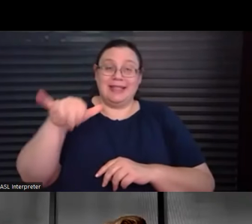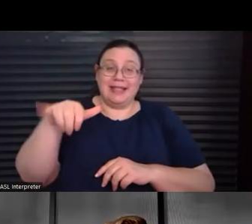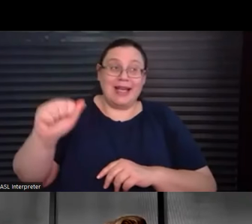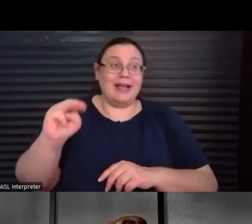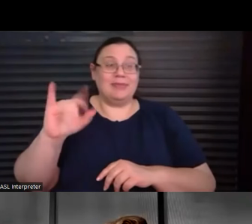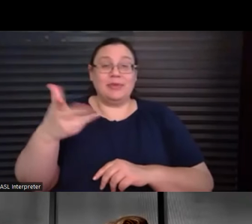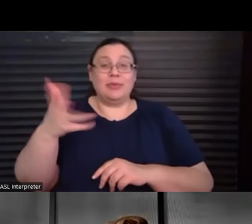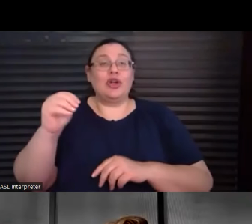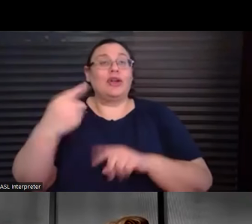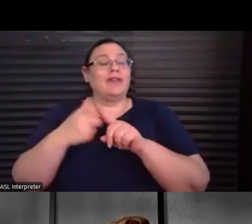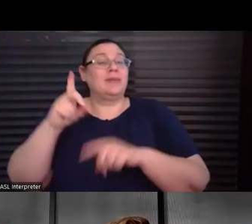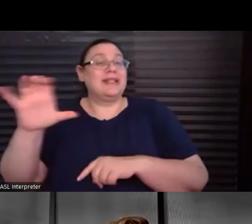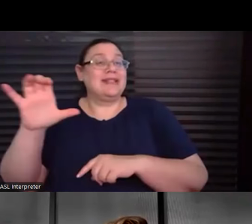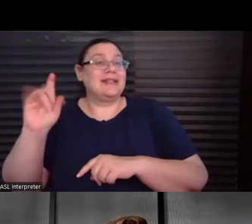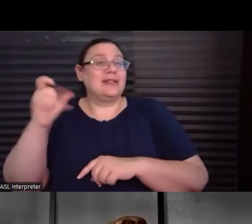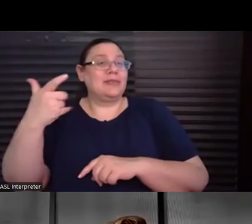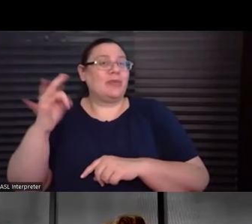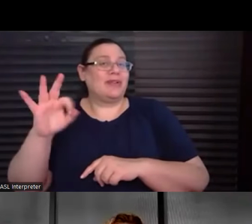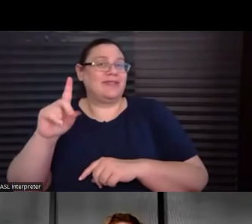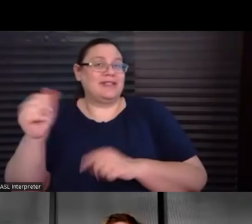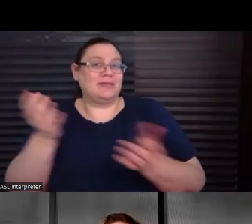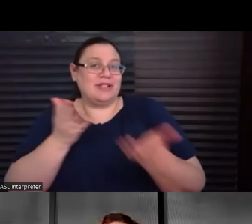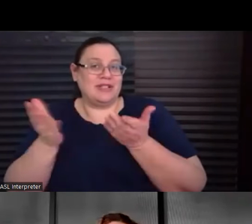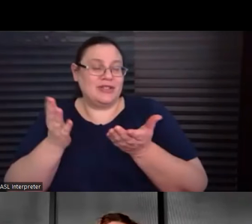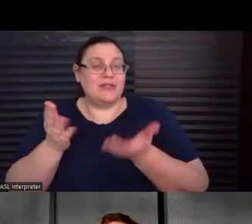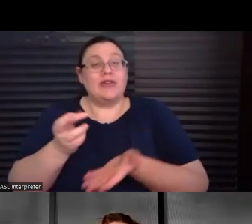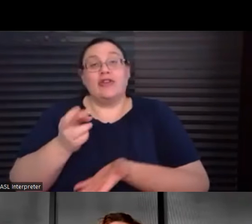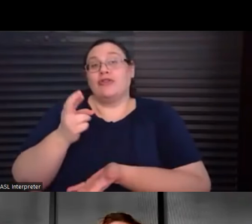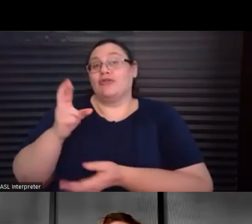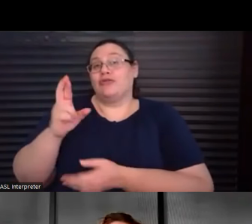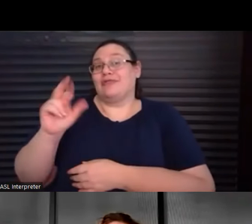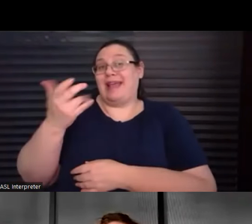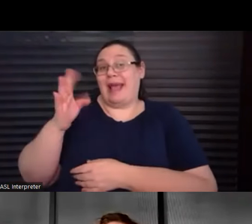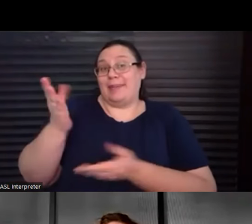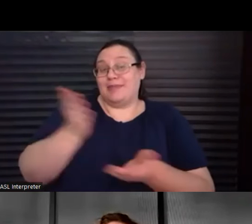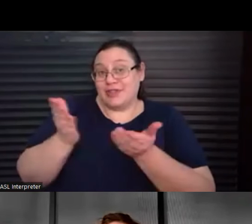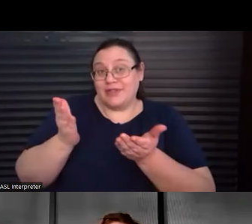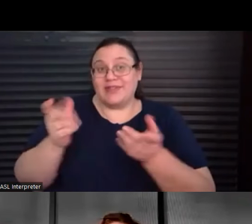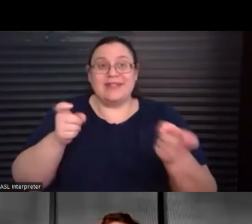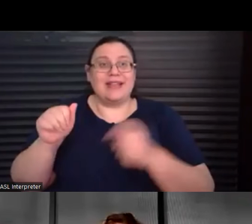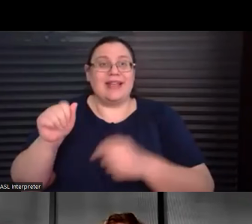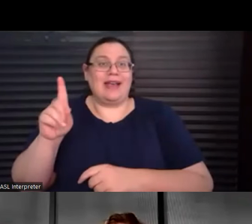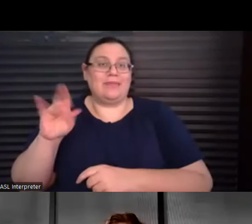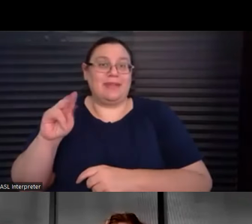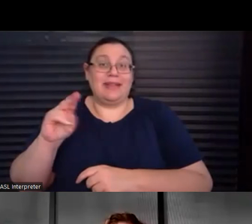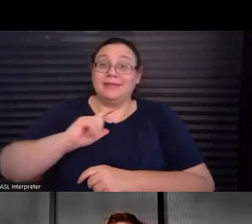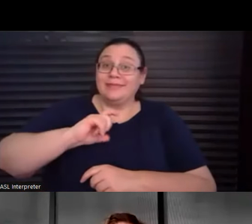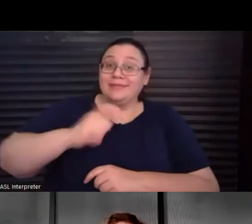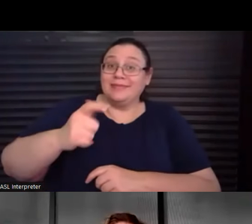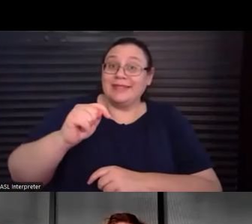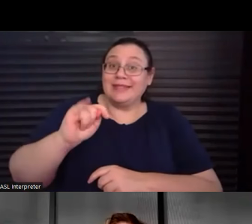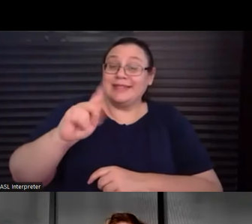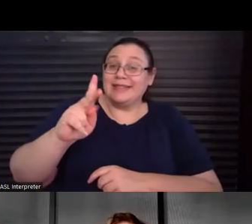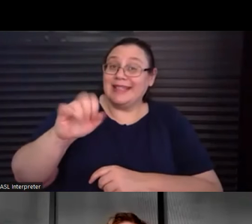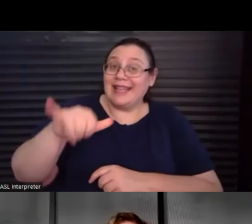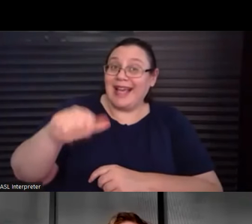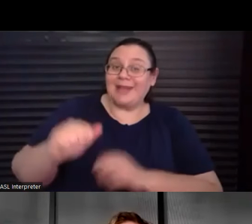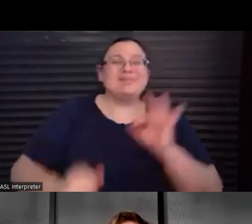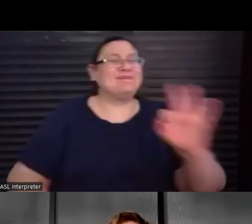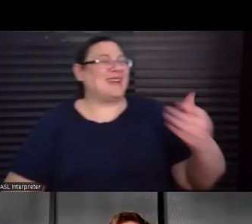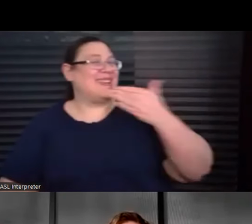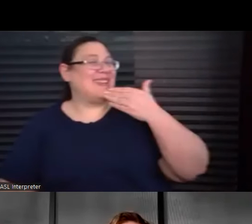Department of Disability Services, Rehabilitation Services Administration. Take it away, Takia. Thank you so much,